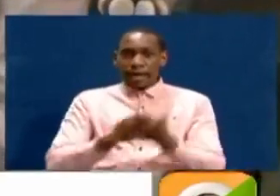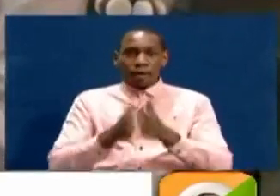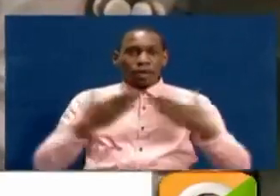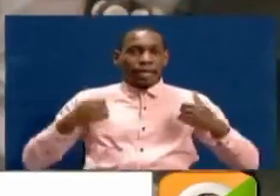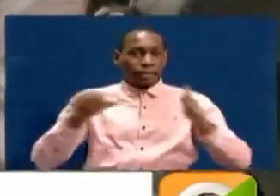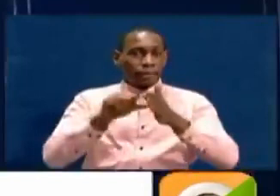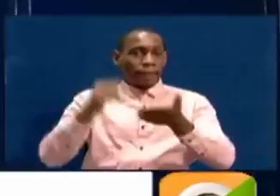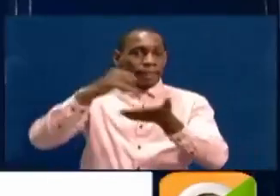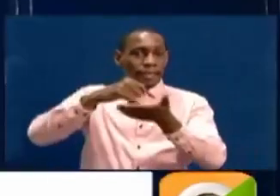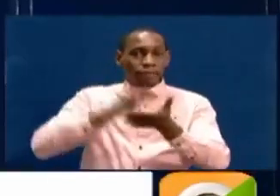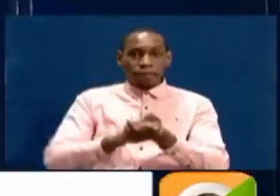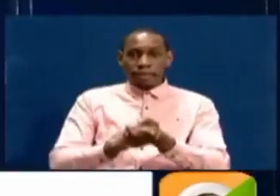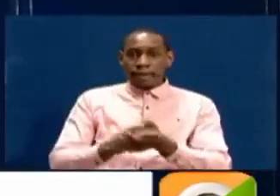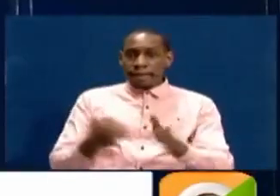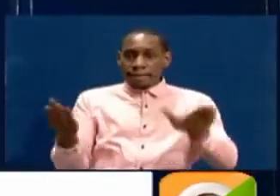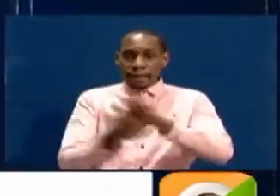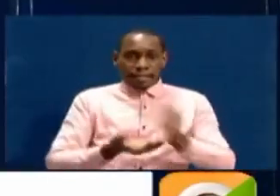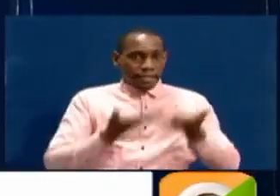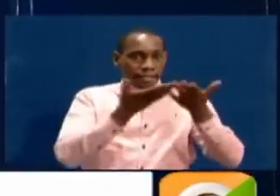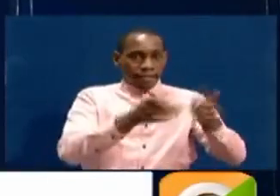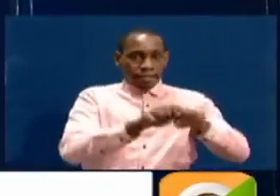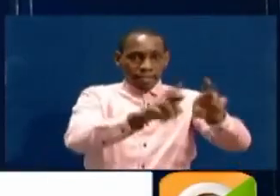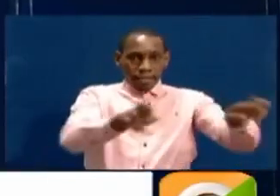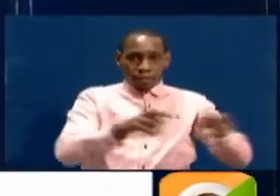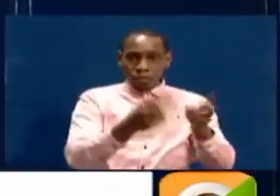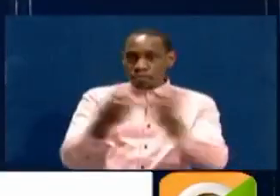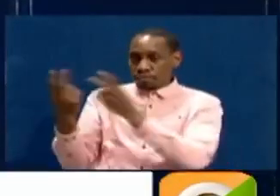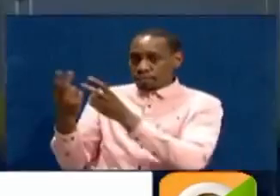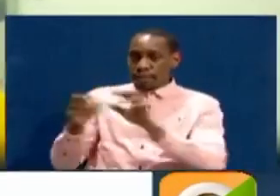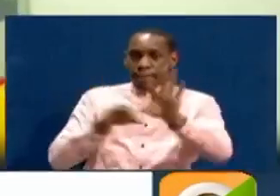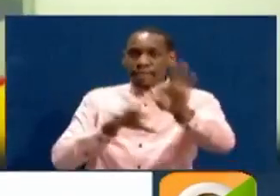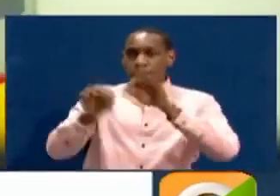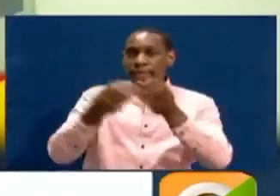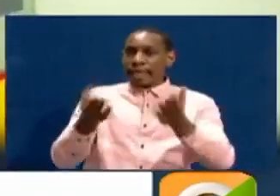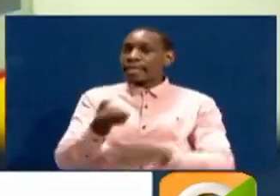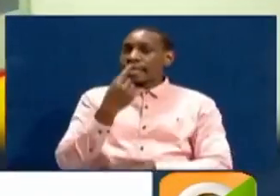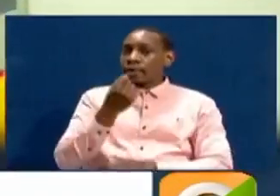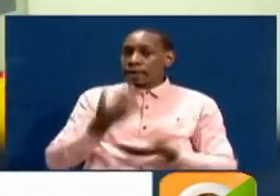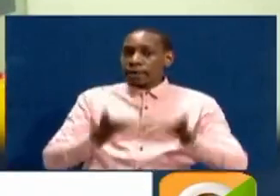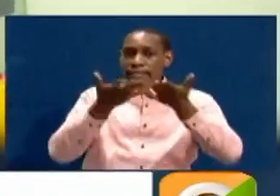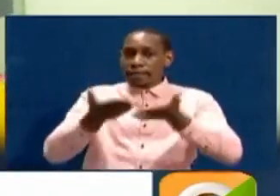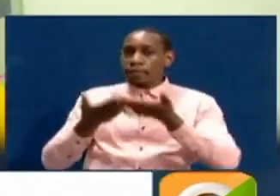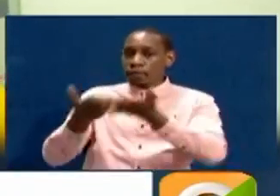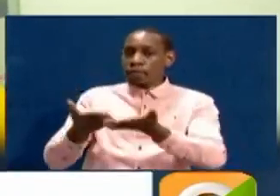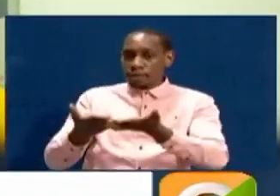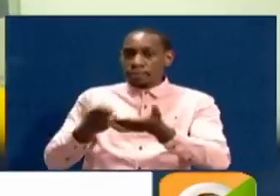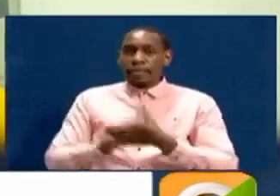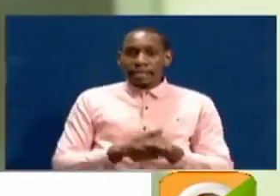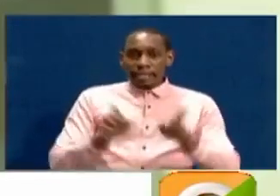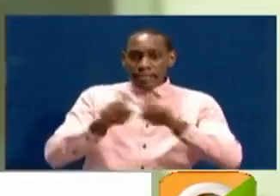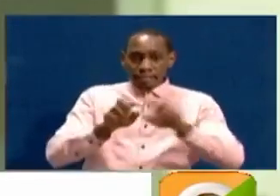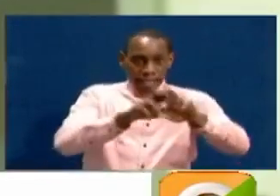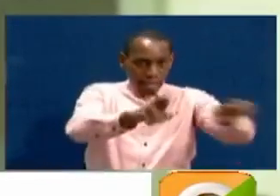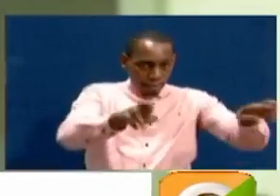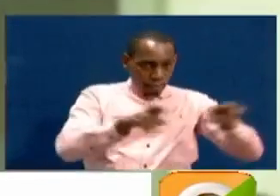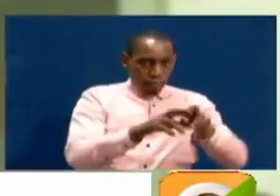health issues involved, their files will be issued to this room, where random selection of which vaccine will be issued to who will be done. The same